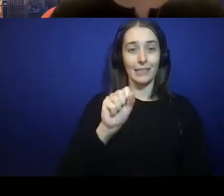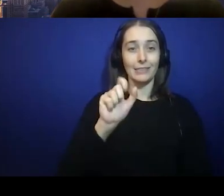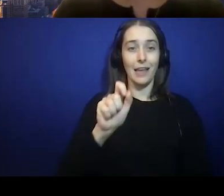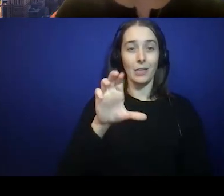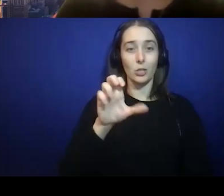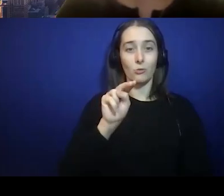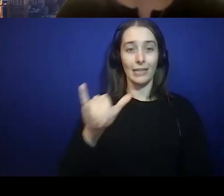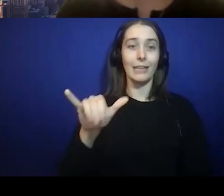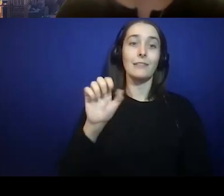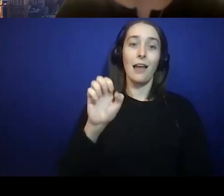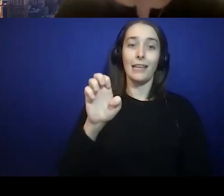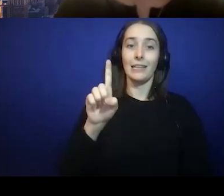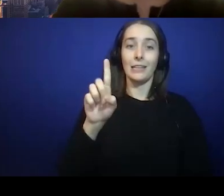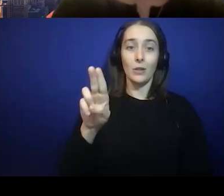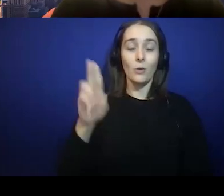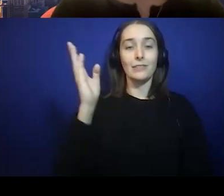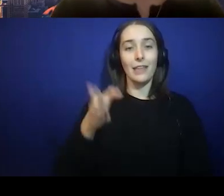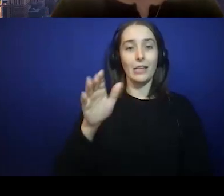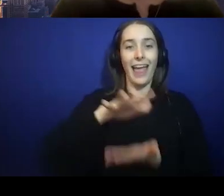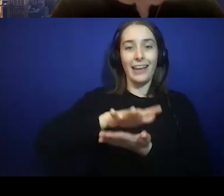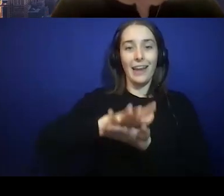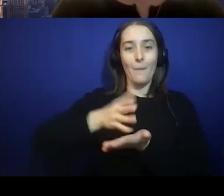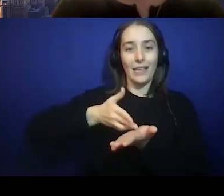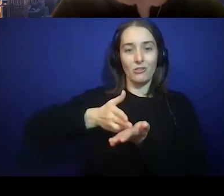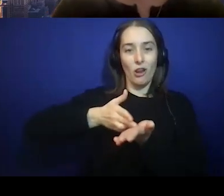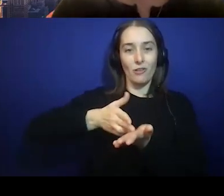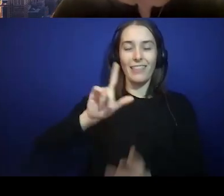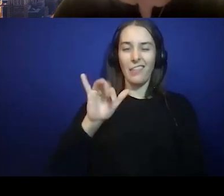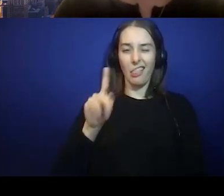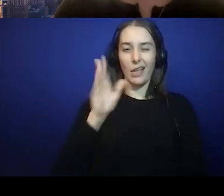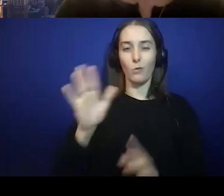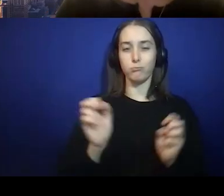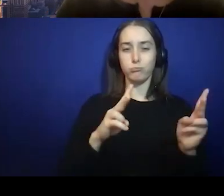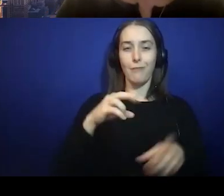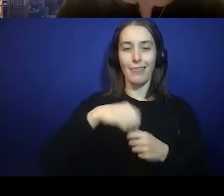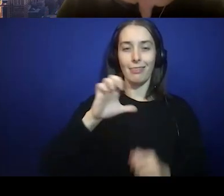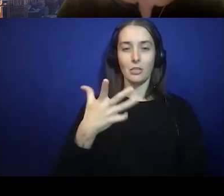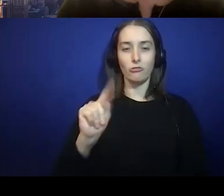sps.cuny.edu/academic integrity. We will put the link in the chat.